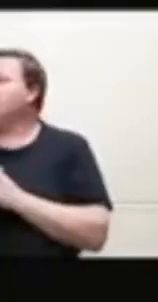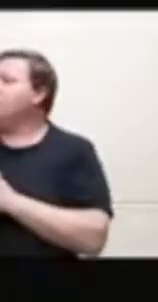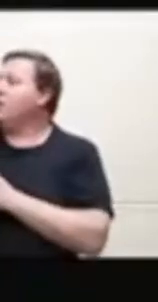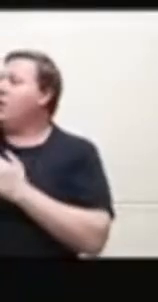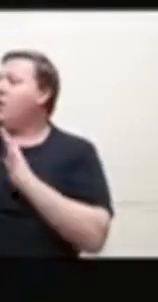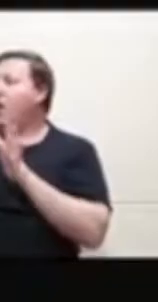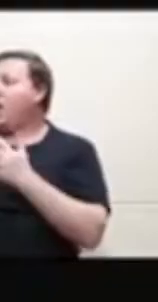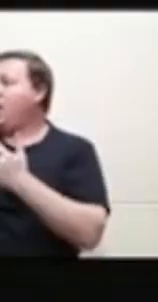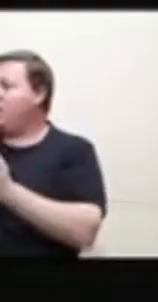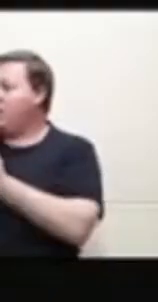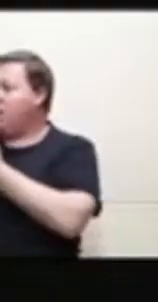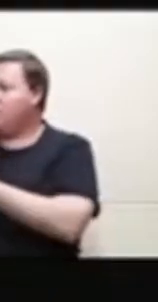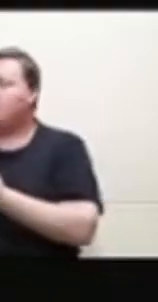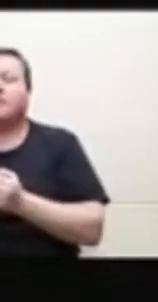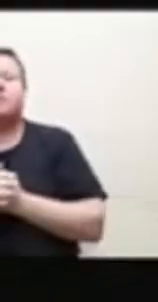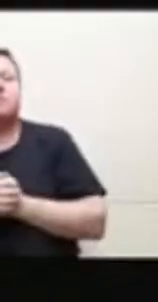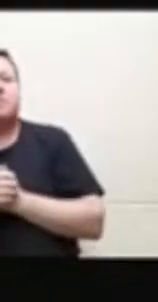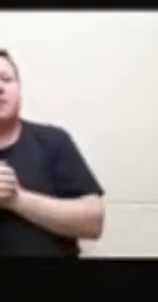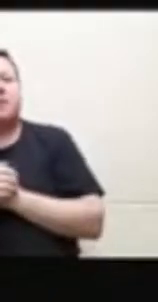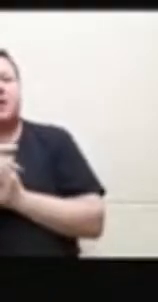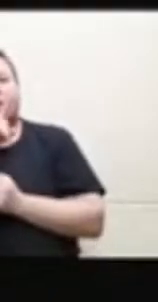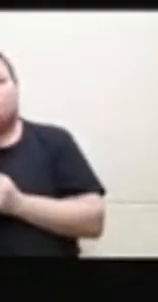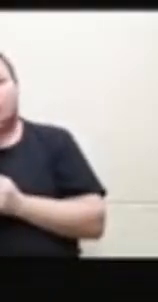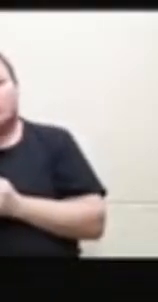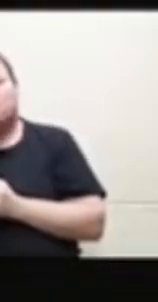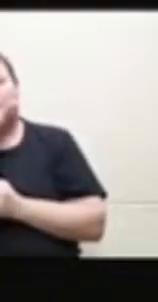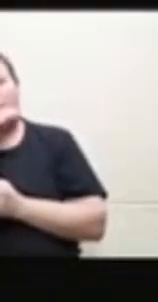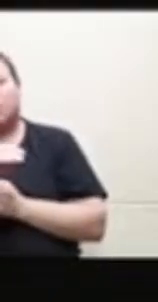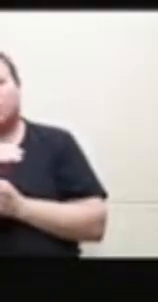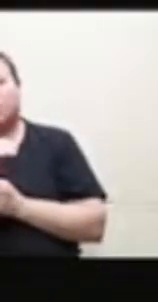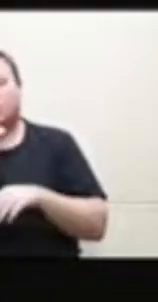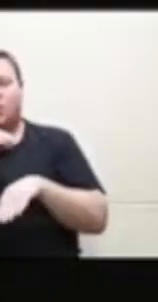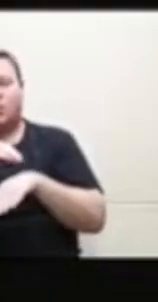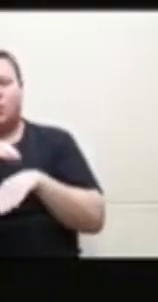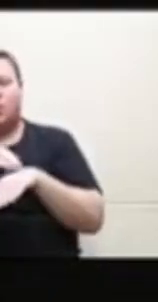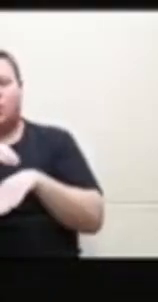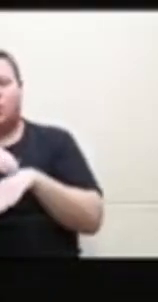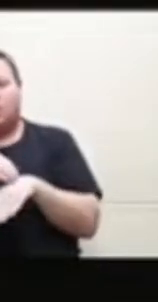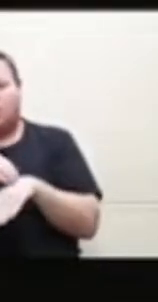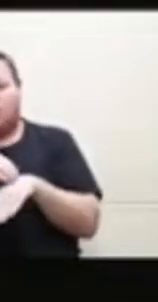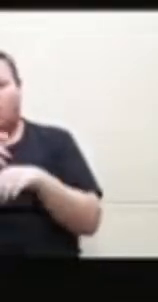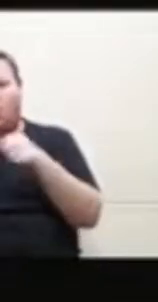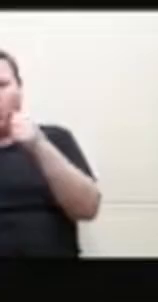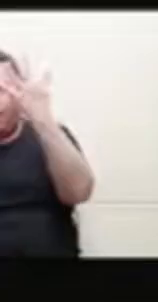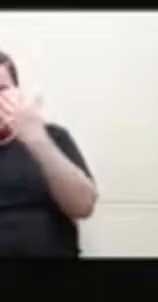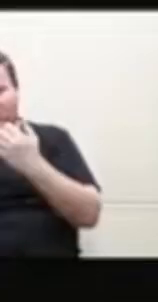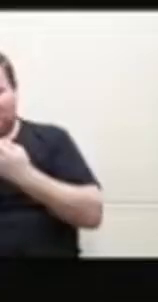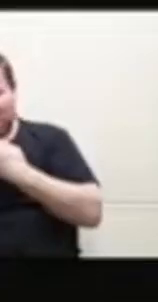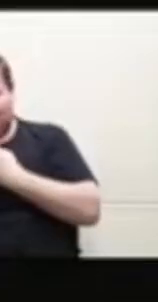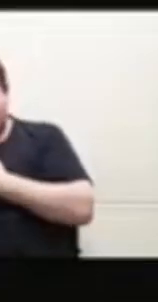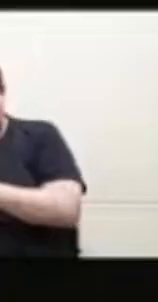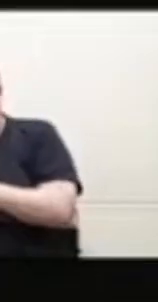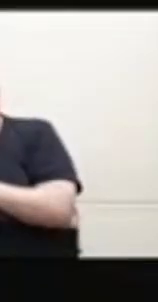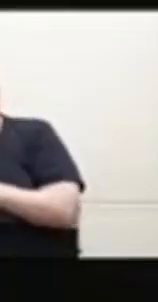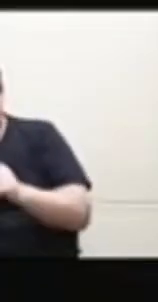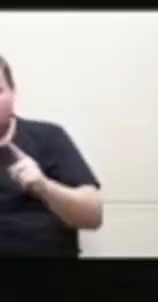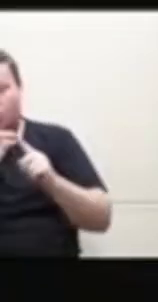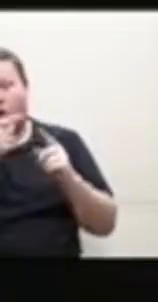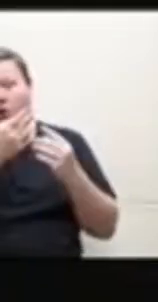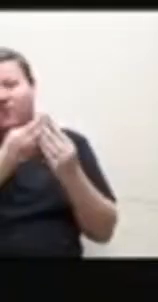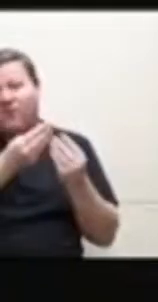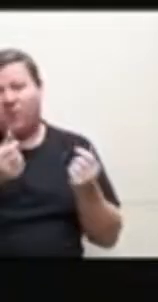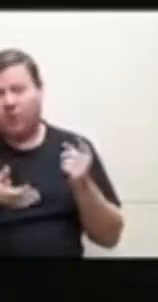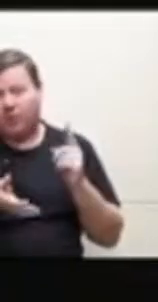the question to you was more budget spent but fewer targets achieved. You responded,